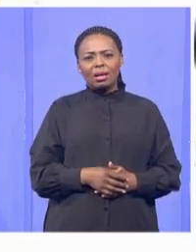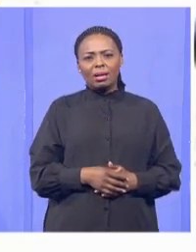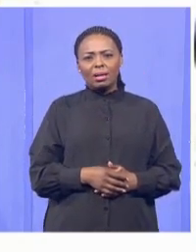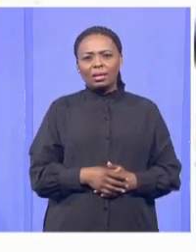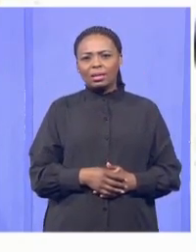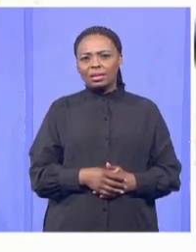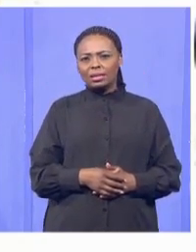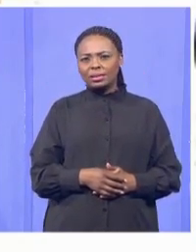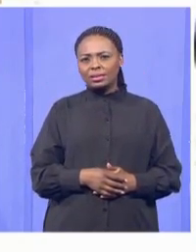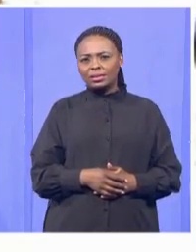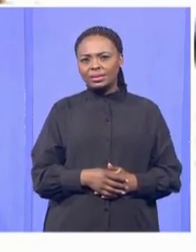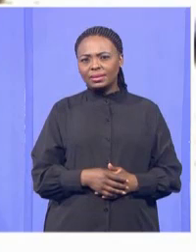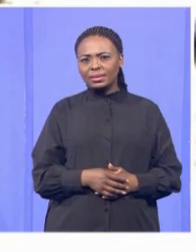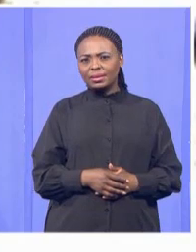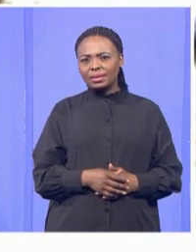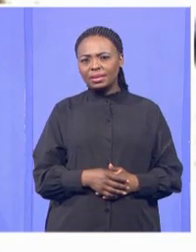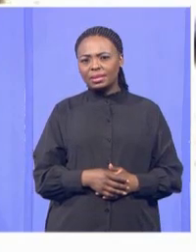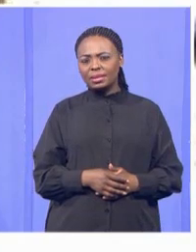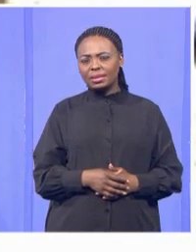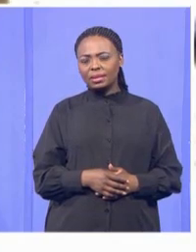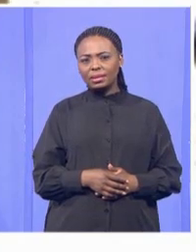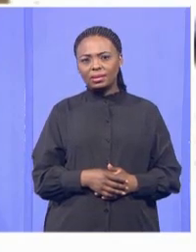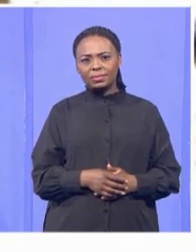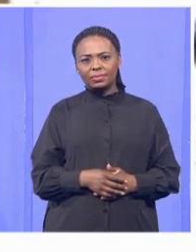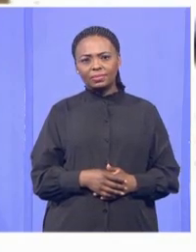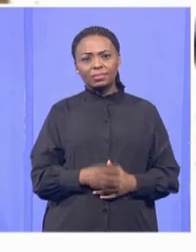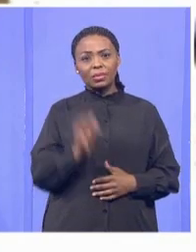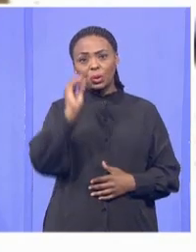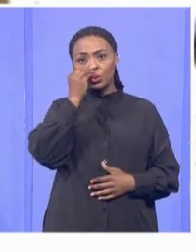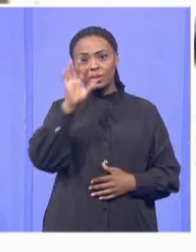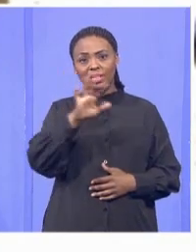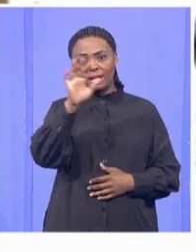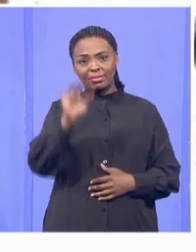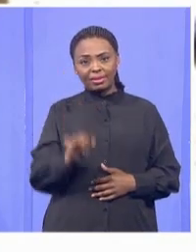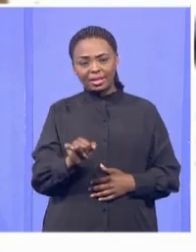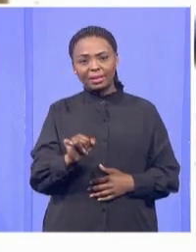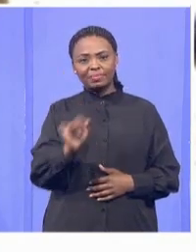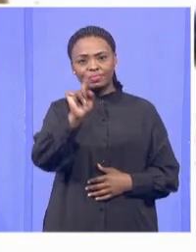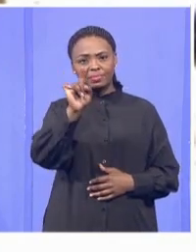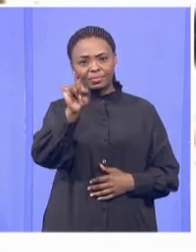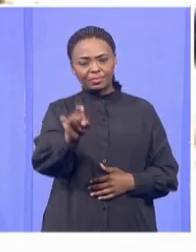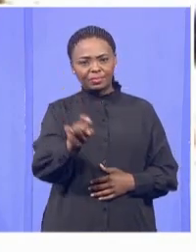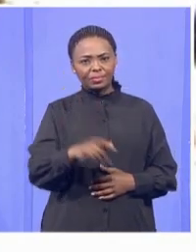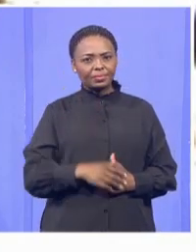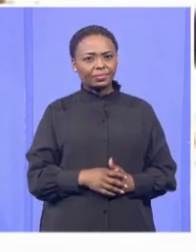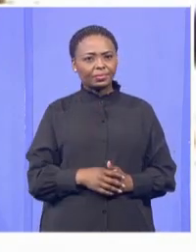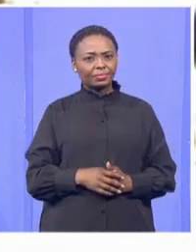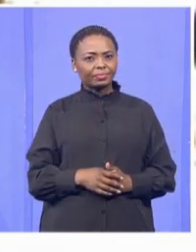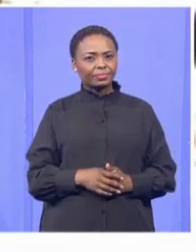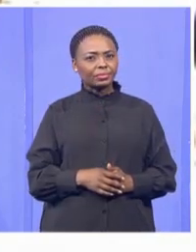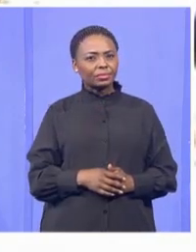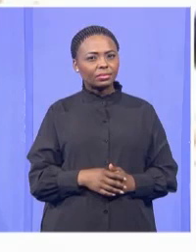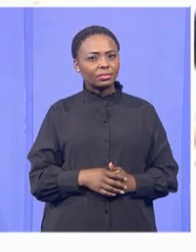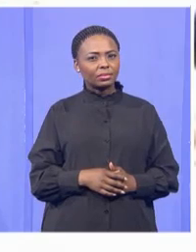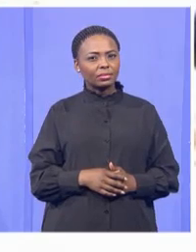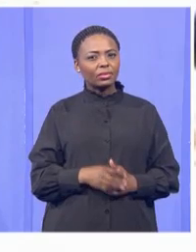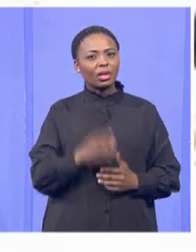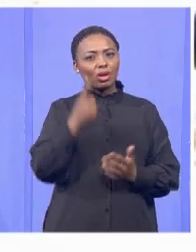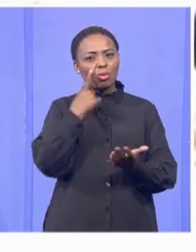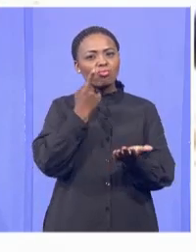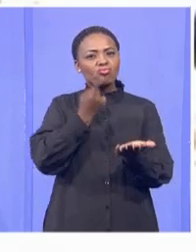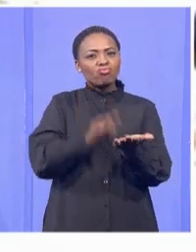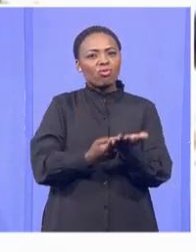Morning, MEC. It's Ahmed Kaji from News of Africa. The first question is regarding the formal proof of